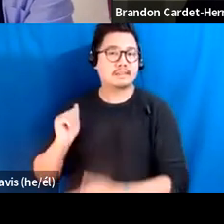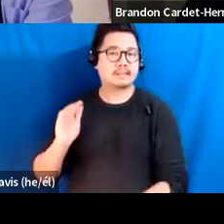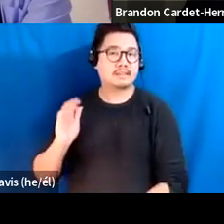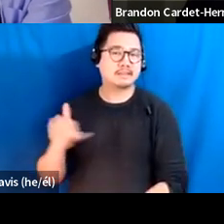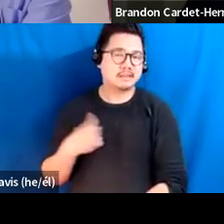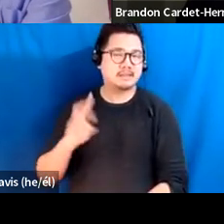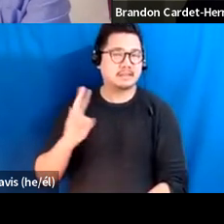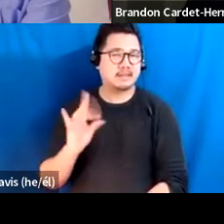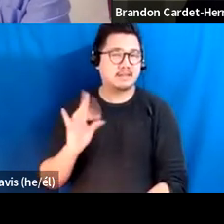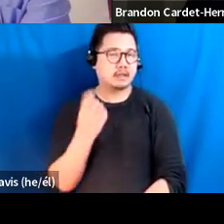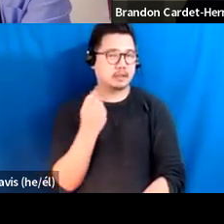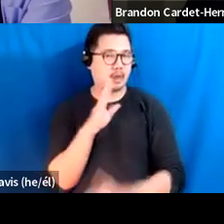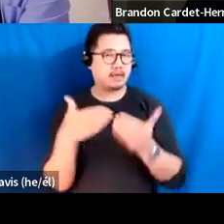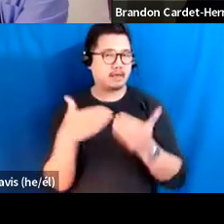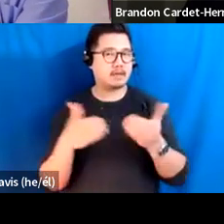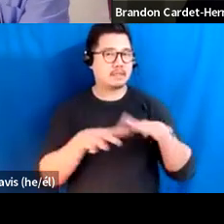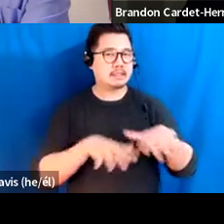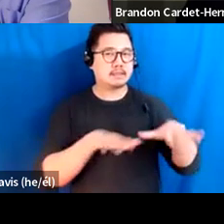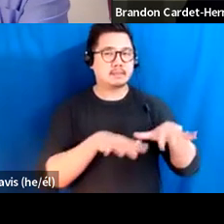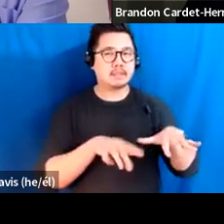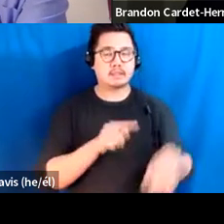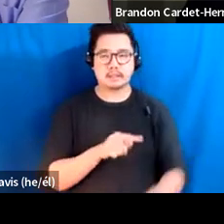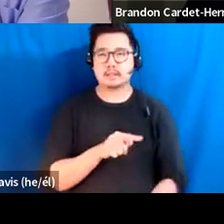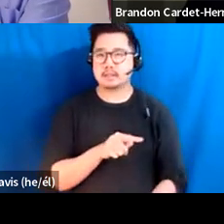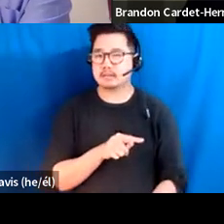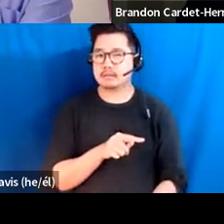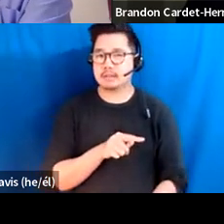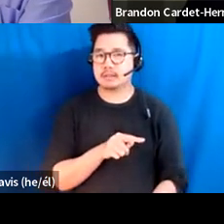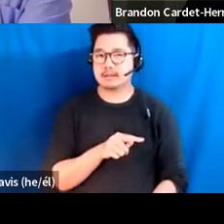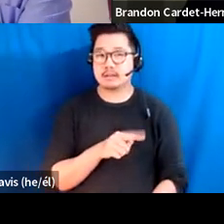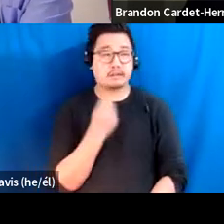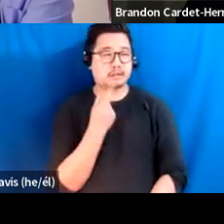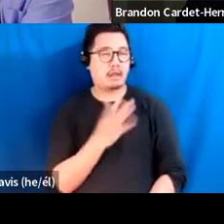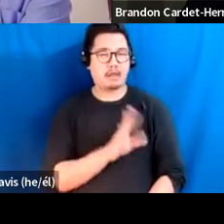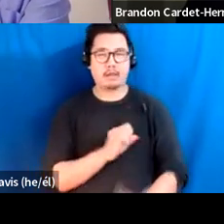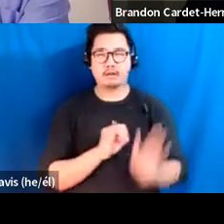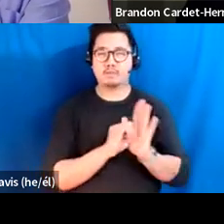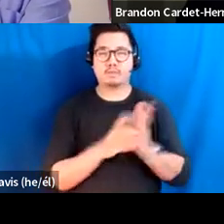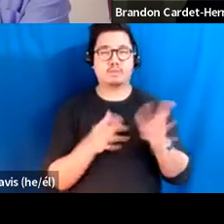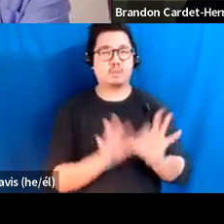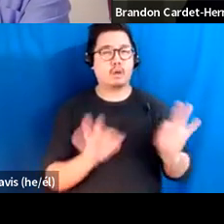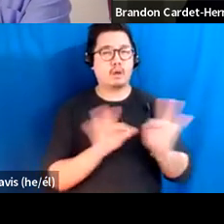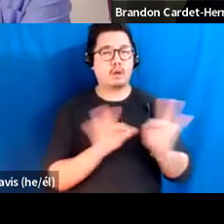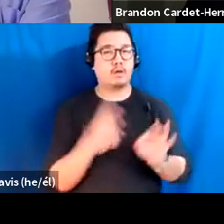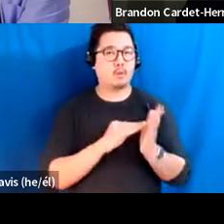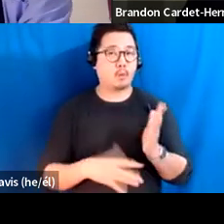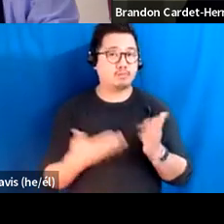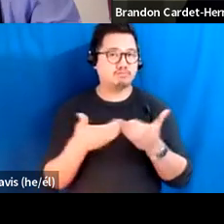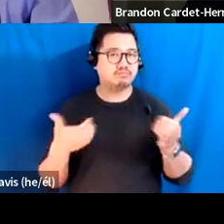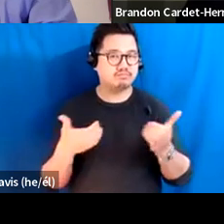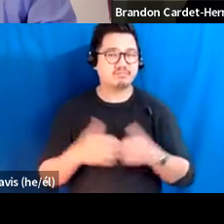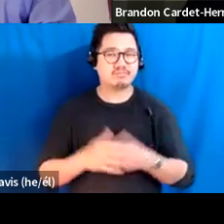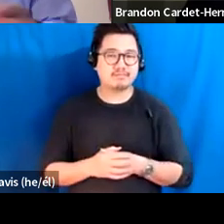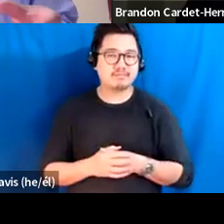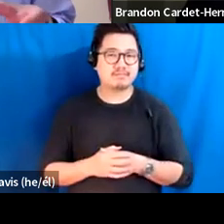will have their own space also because you know that's that sense of my identity is very important for for the students they all know you know